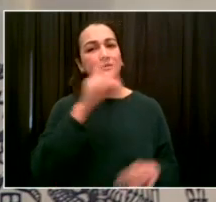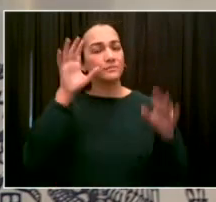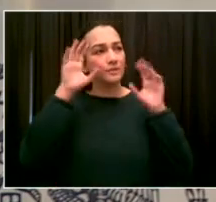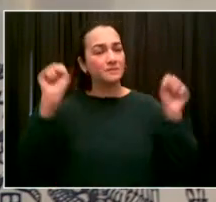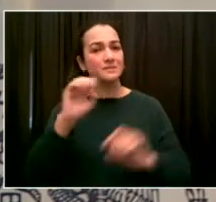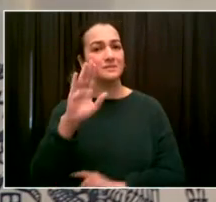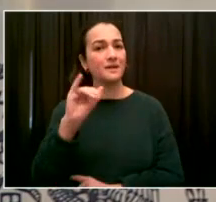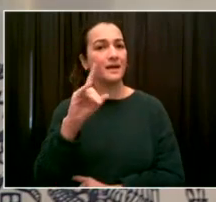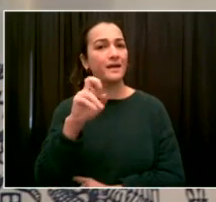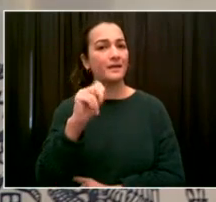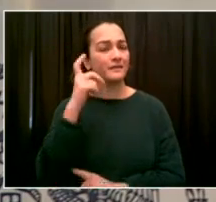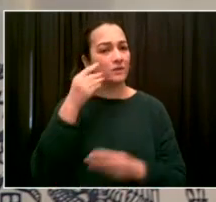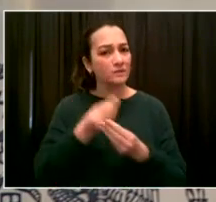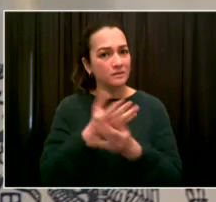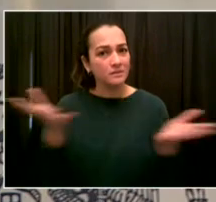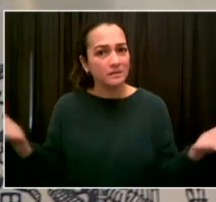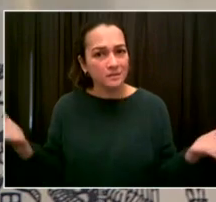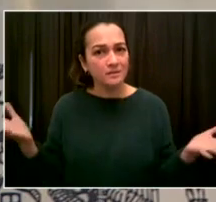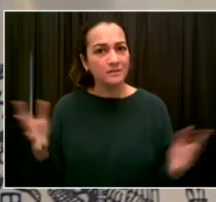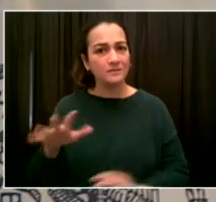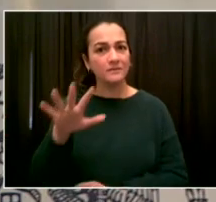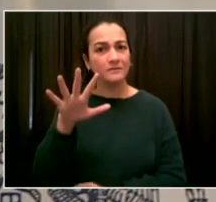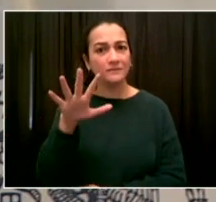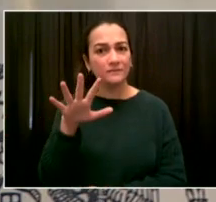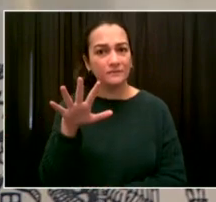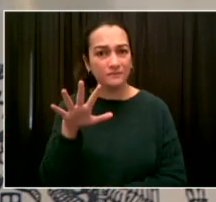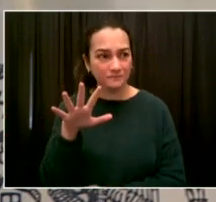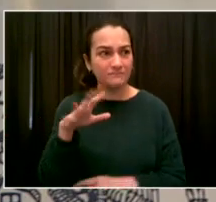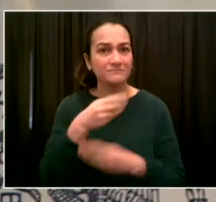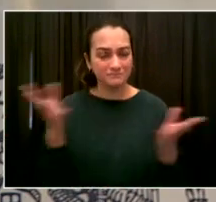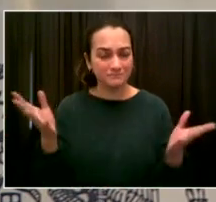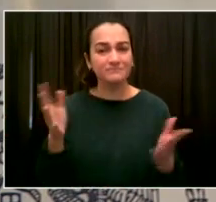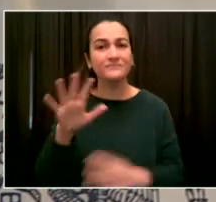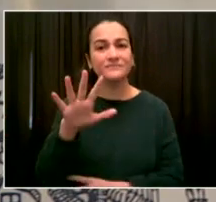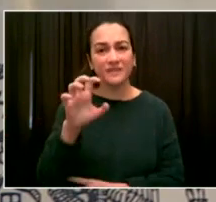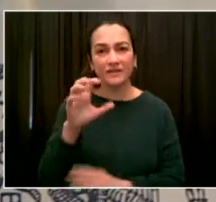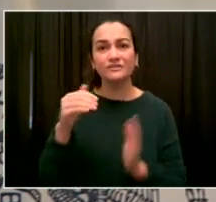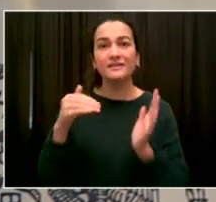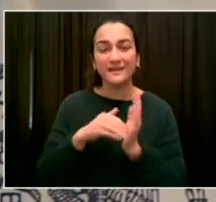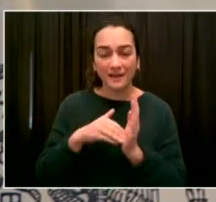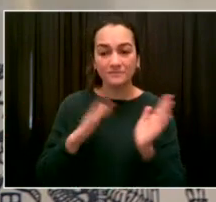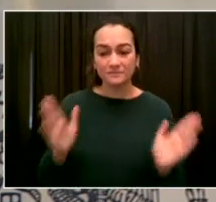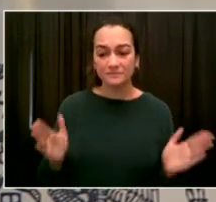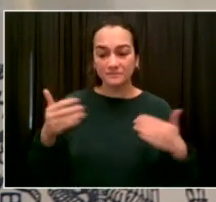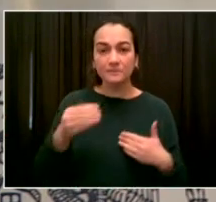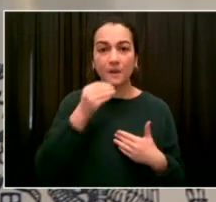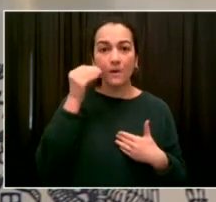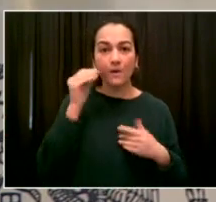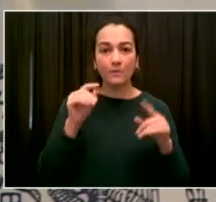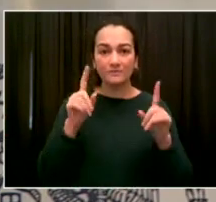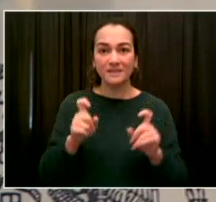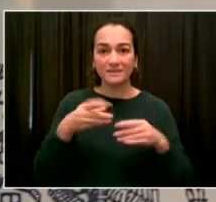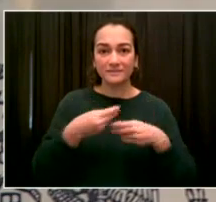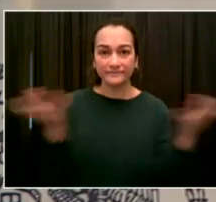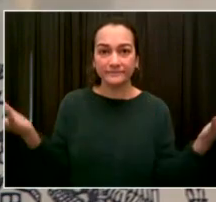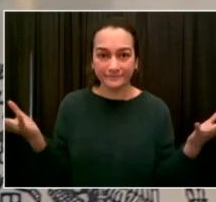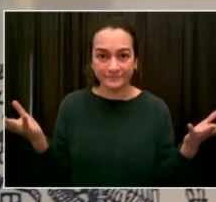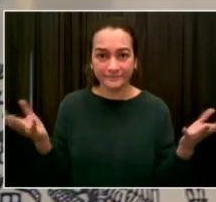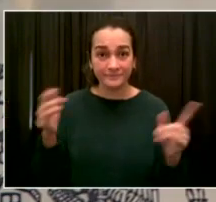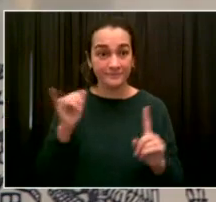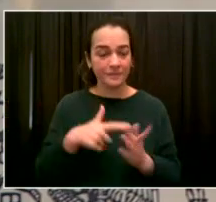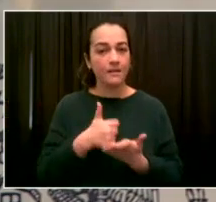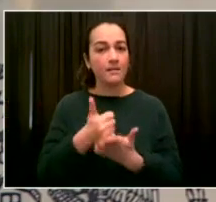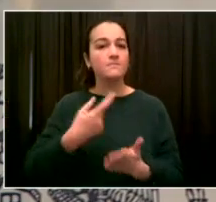we're focused on what we can do right here with what we have. And so, announcement today, we're adding 7 additional city-run